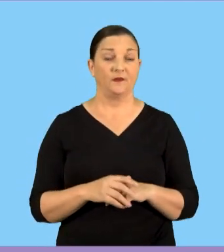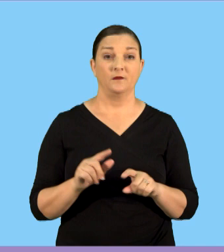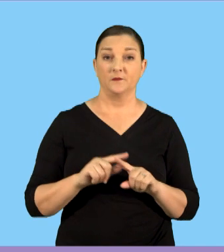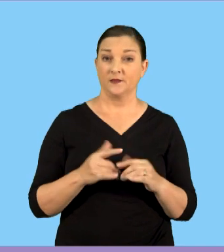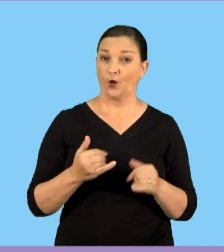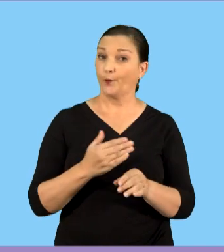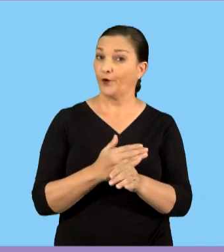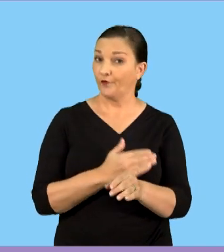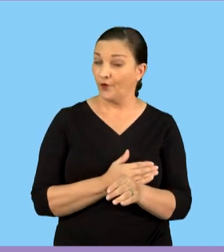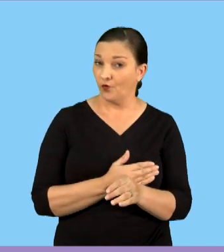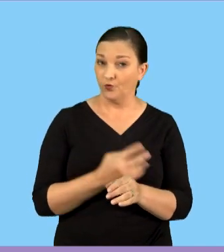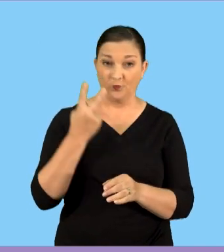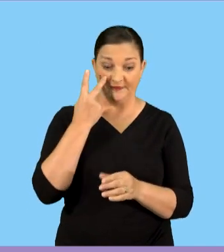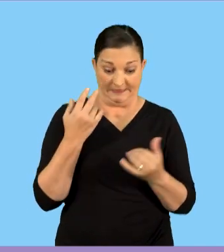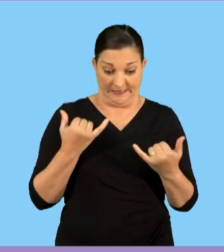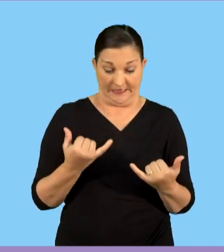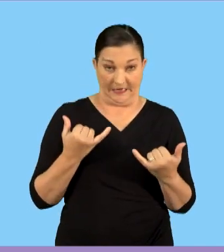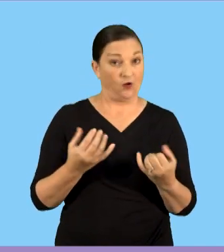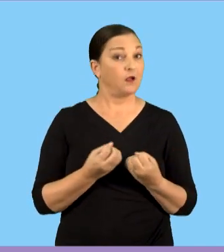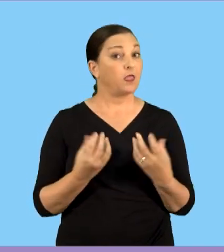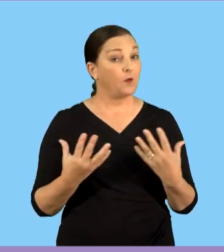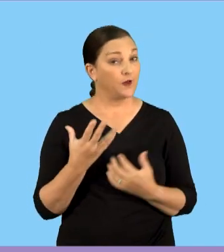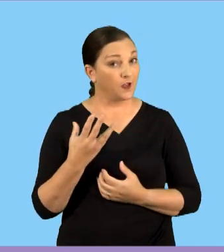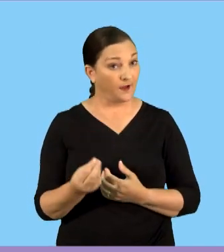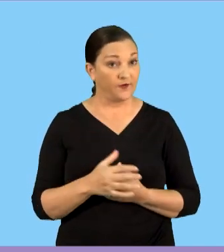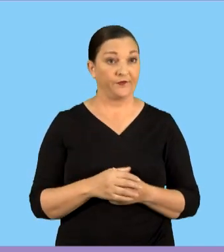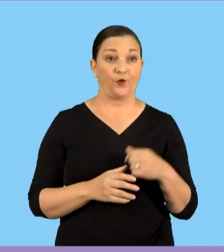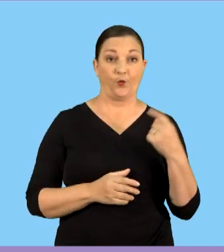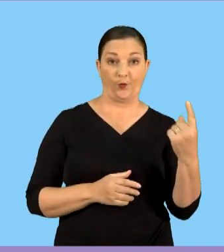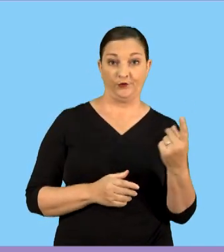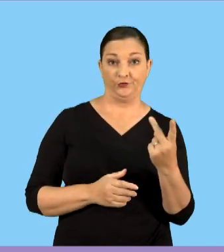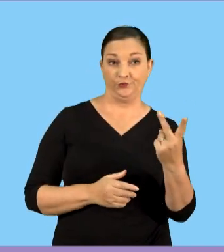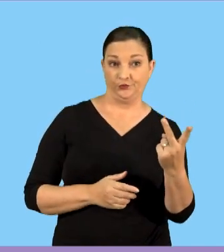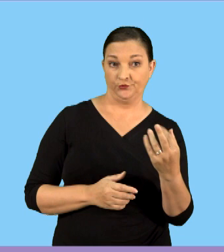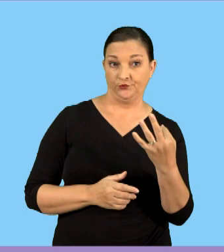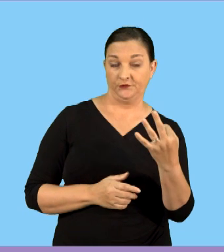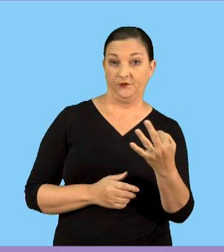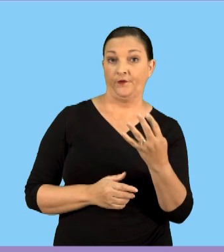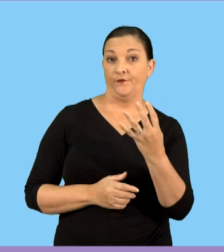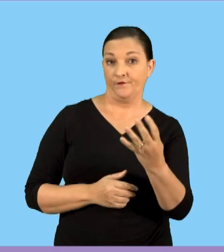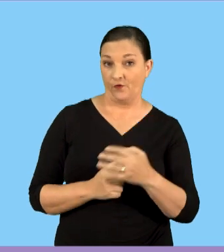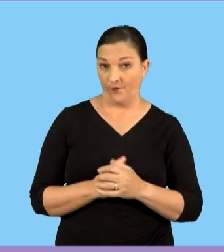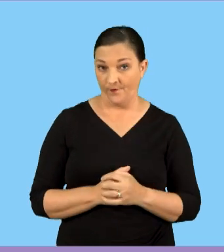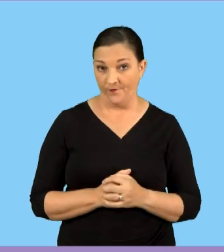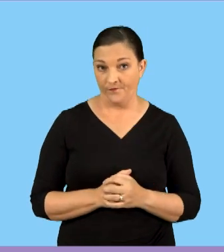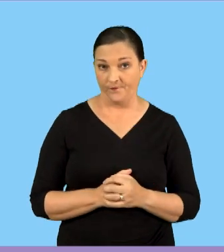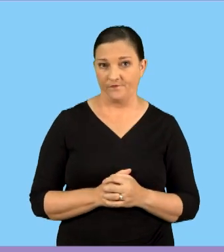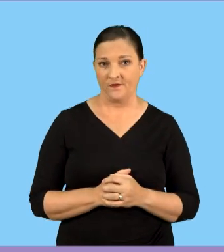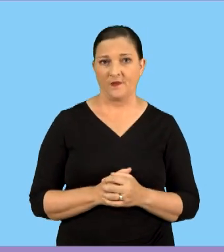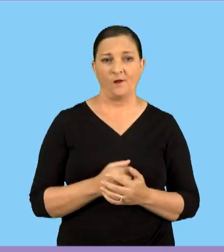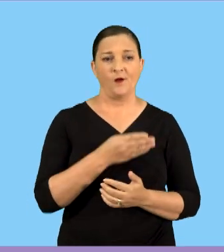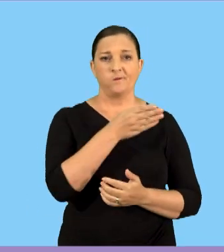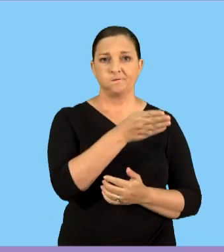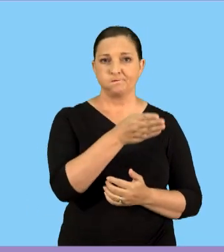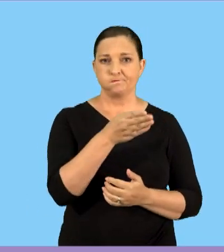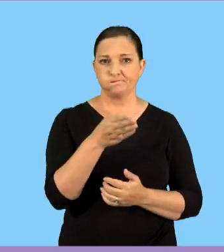expression? Now, before we can simplify the expression, let's look at how many terms there are. We have 1, 2, 3,